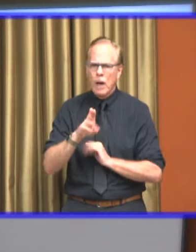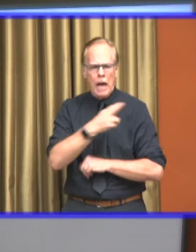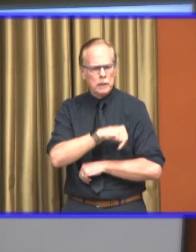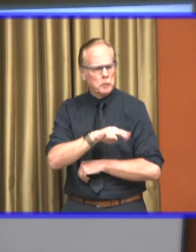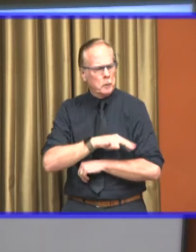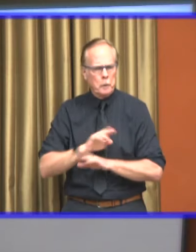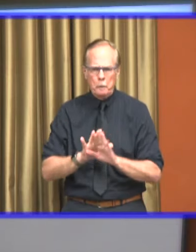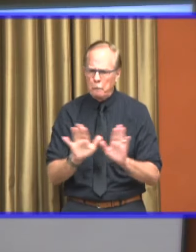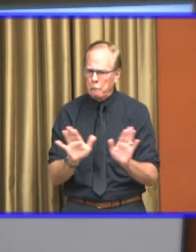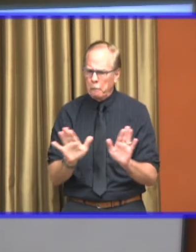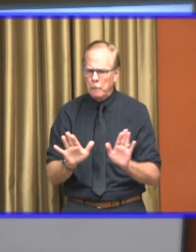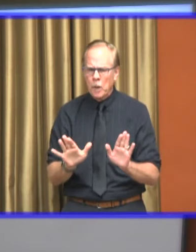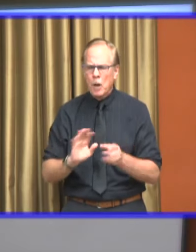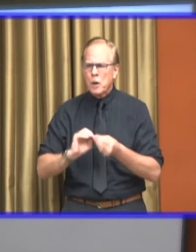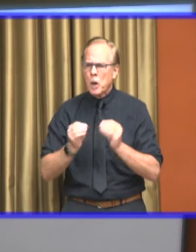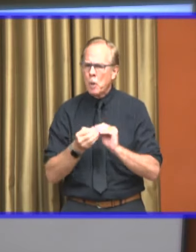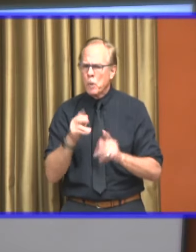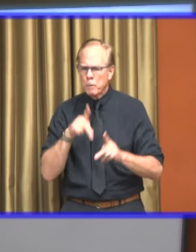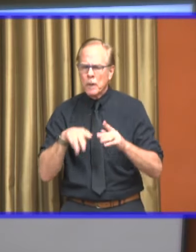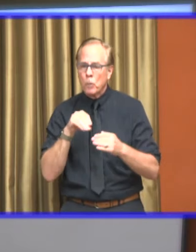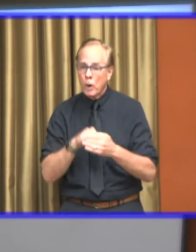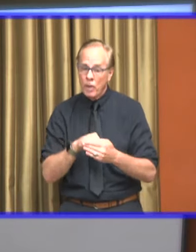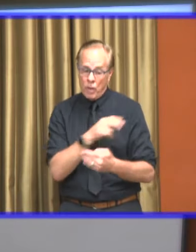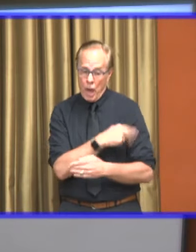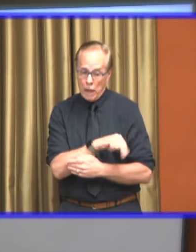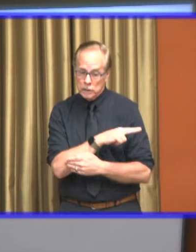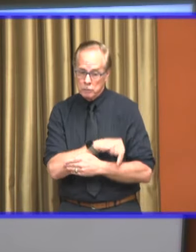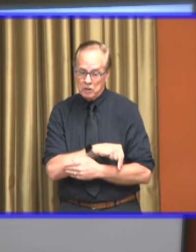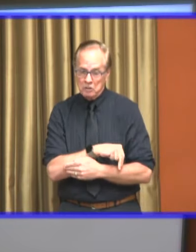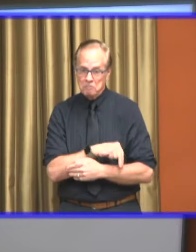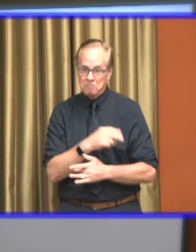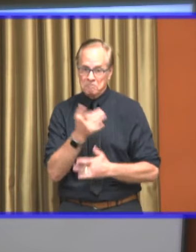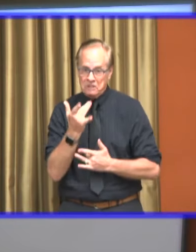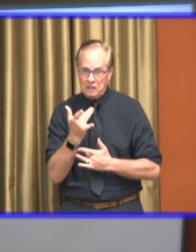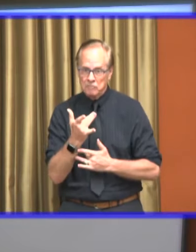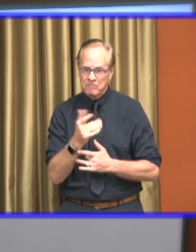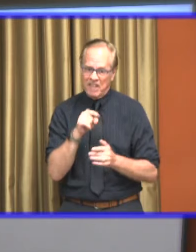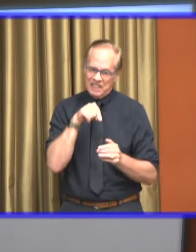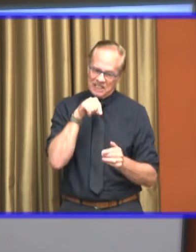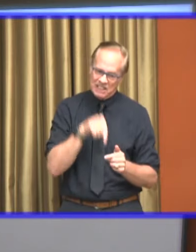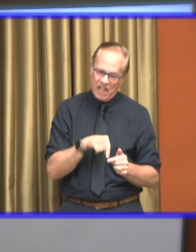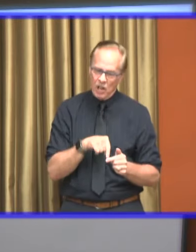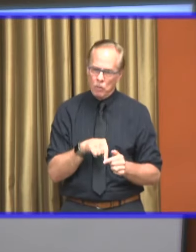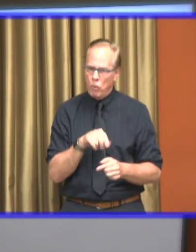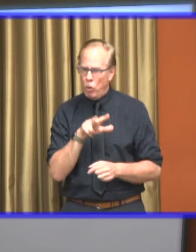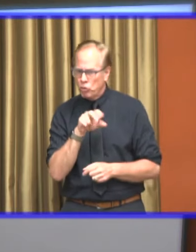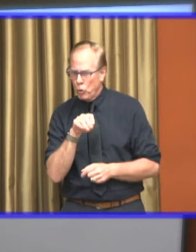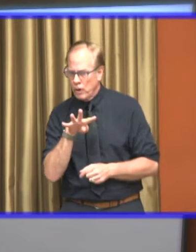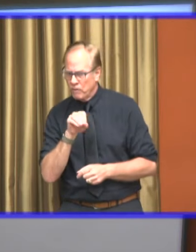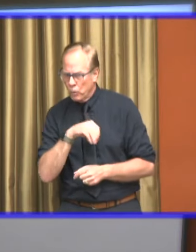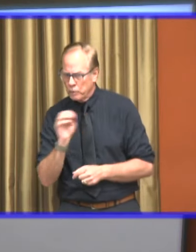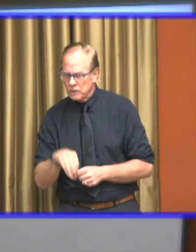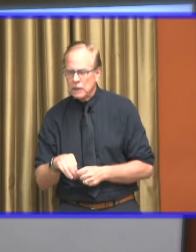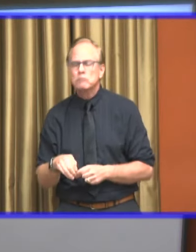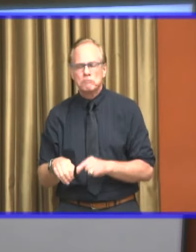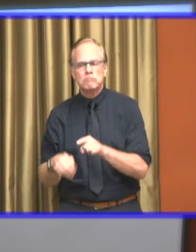Their occupancy is down 30-40%. Councilman, do you know? Does that sound about right? That sounds about right. Yeah. And we're fortunate